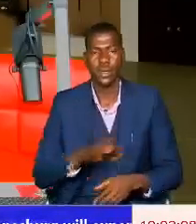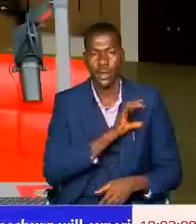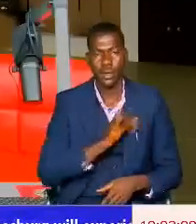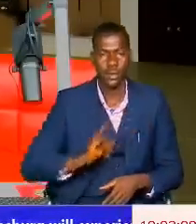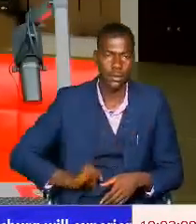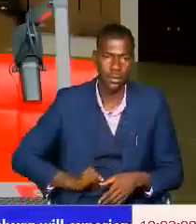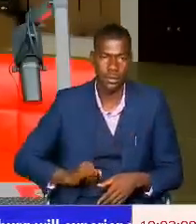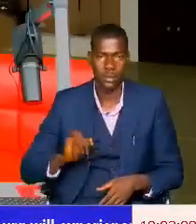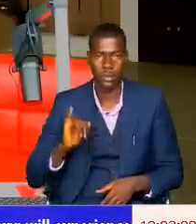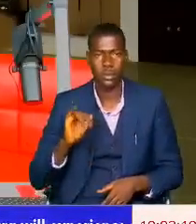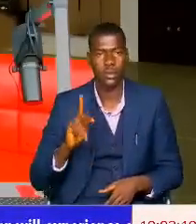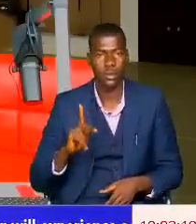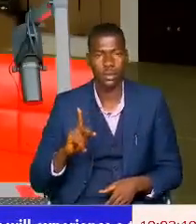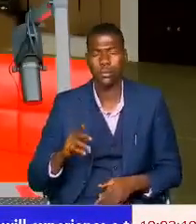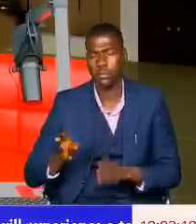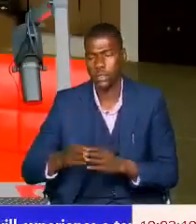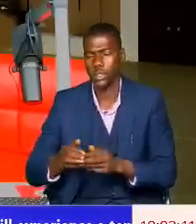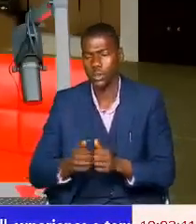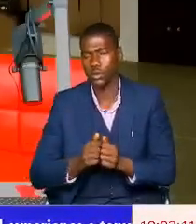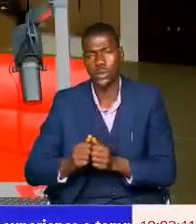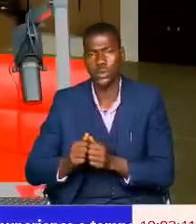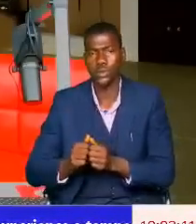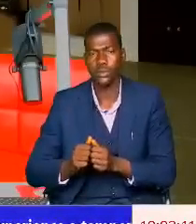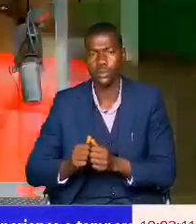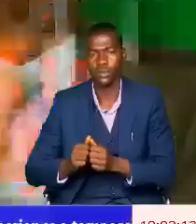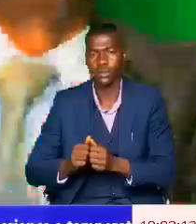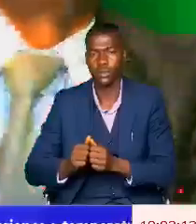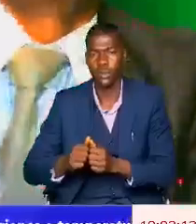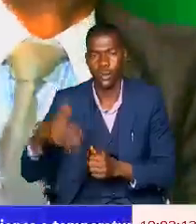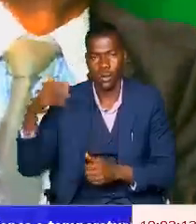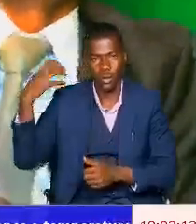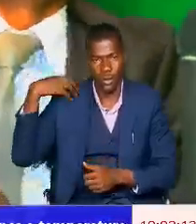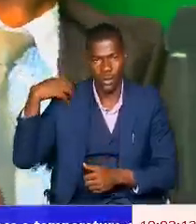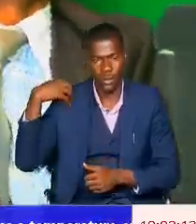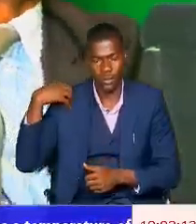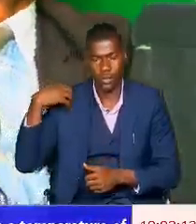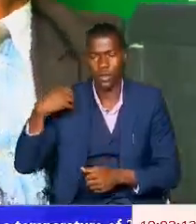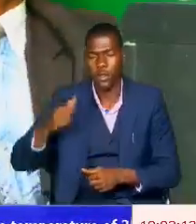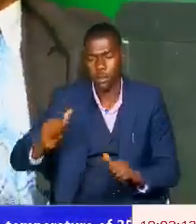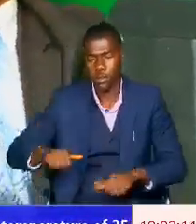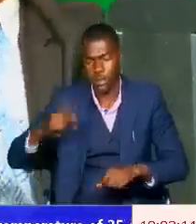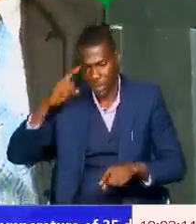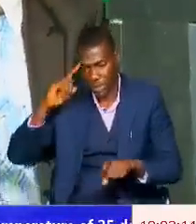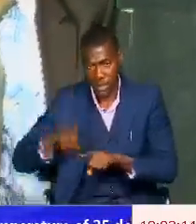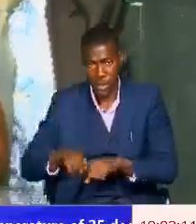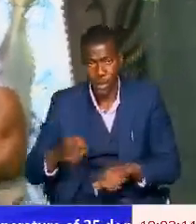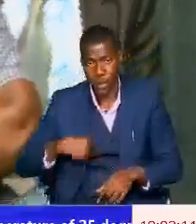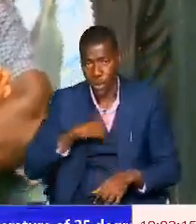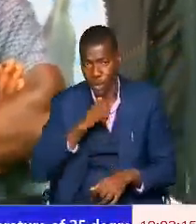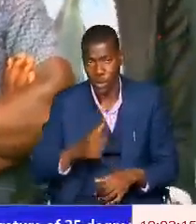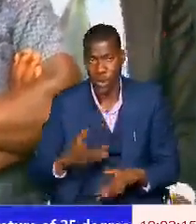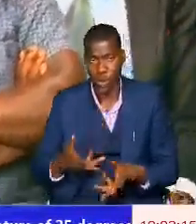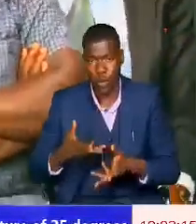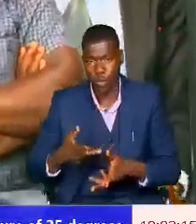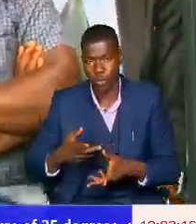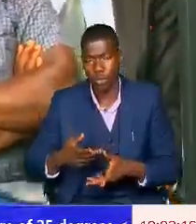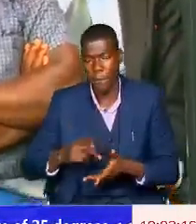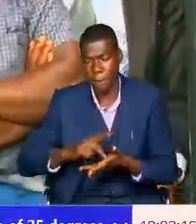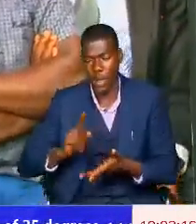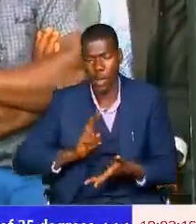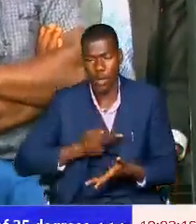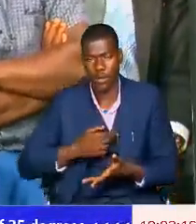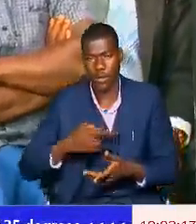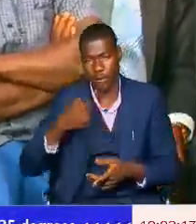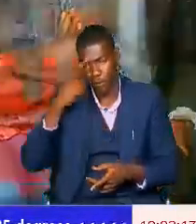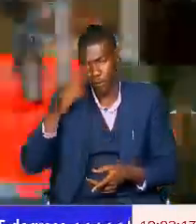postmaster general first. Make you agree. Will no one make una pay us for the ideas and services plus